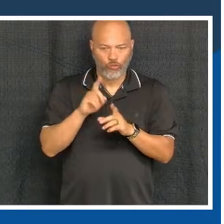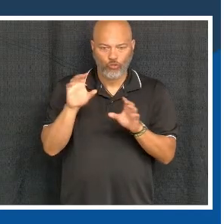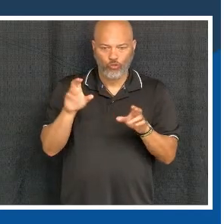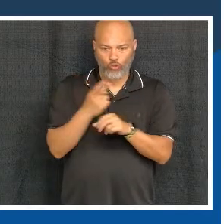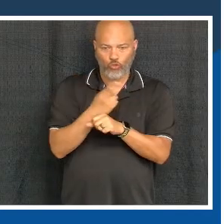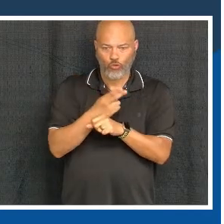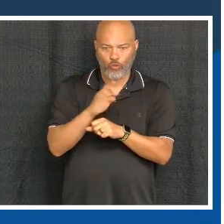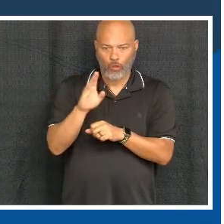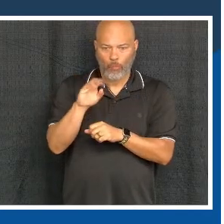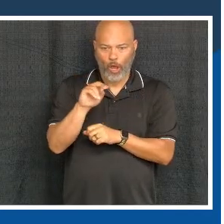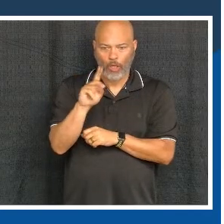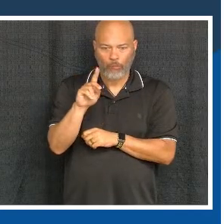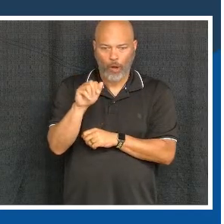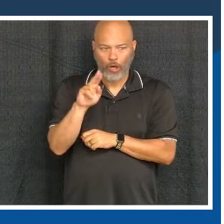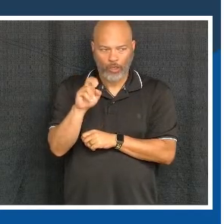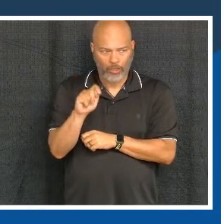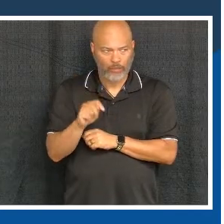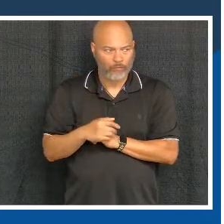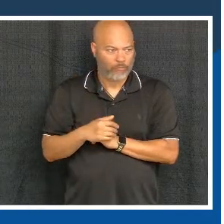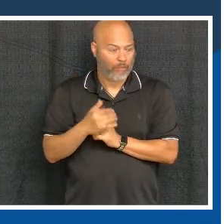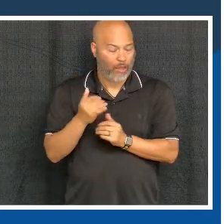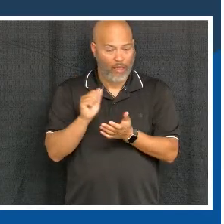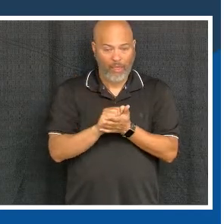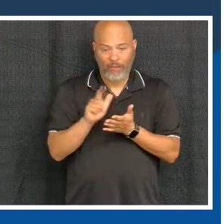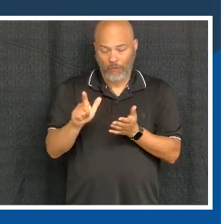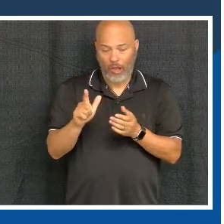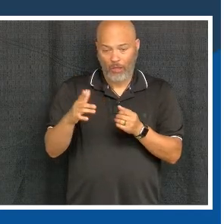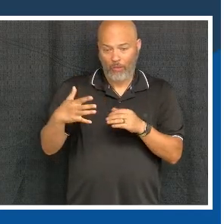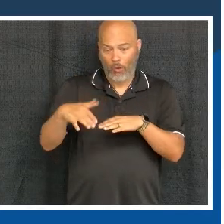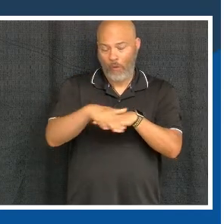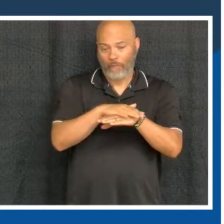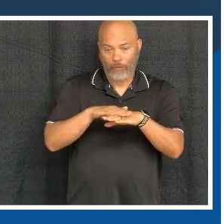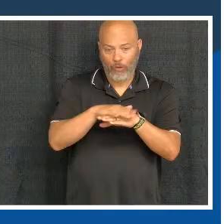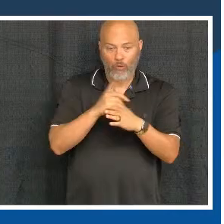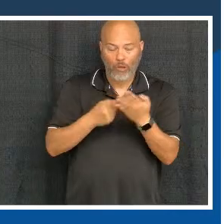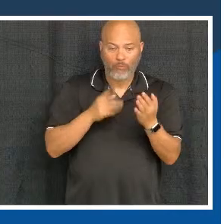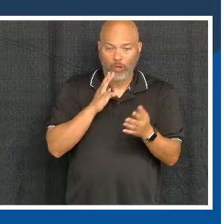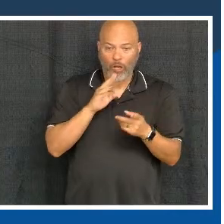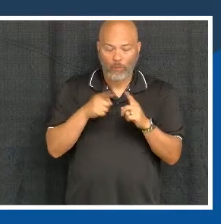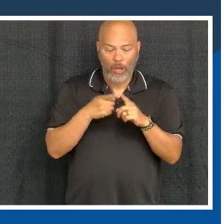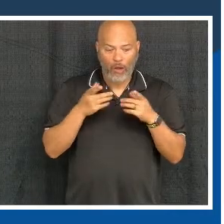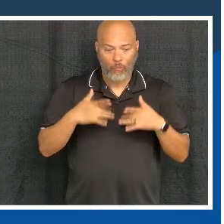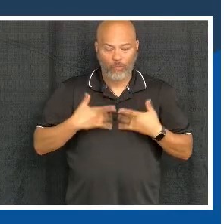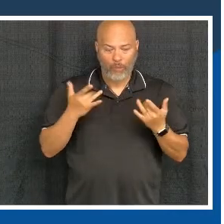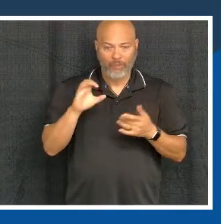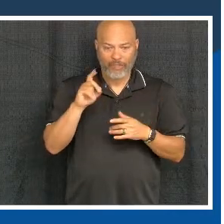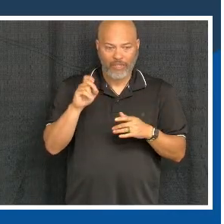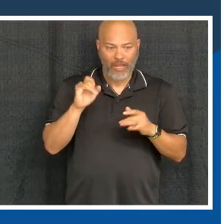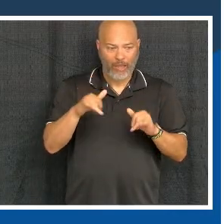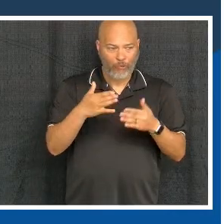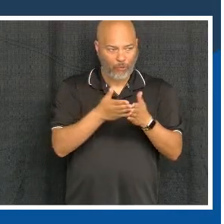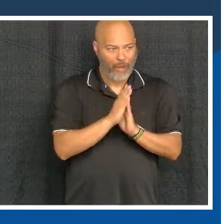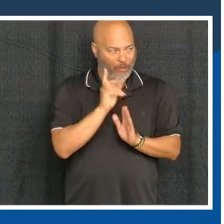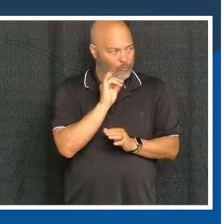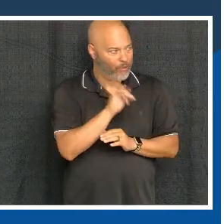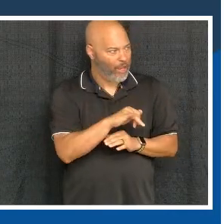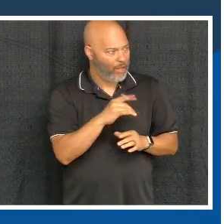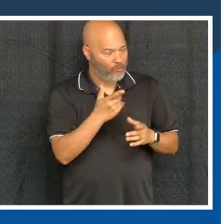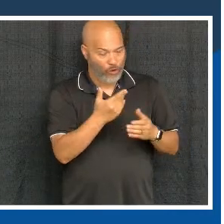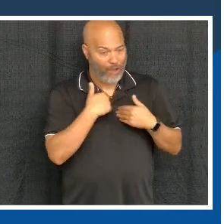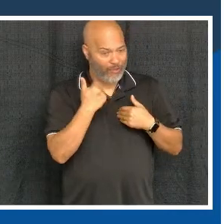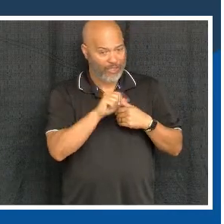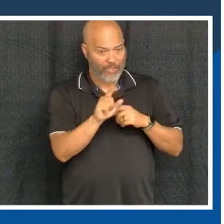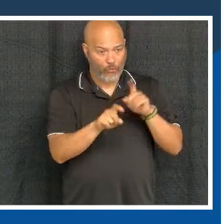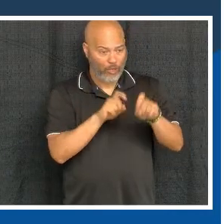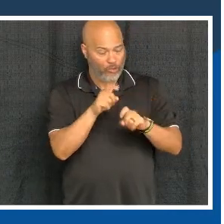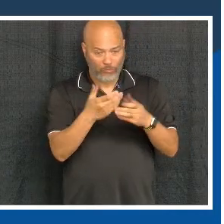well. And that's a real quick overview of what we've got going on at CDE and why we're asking for the bond issue. I'd be glad to answer